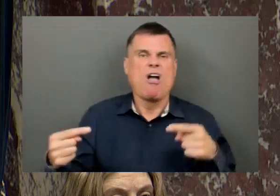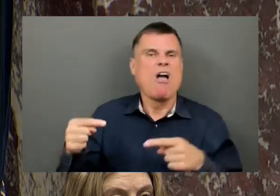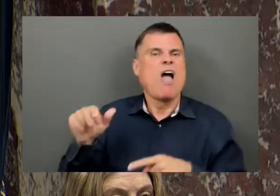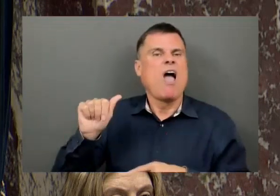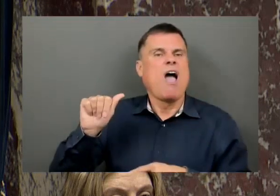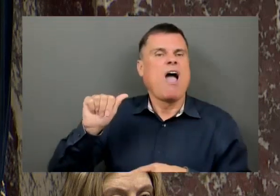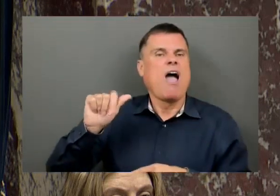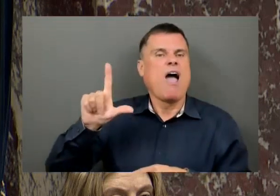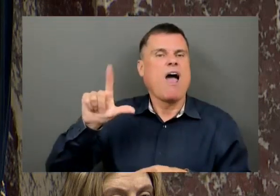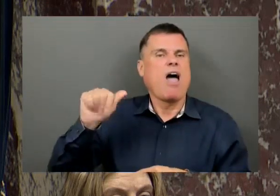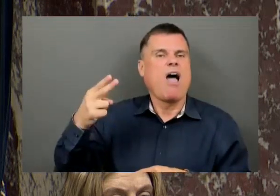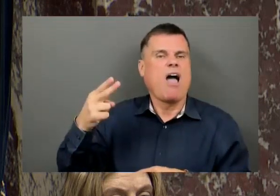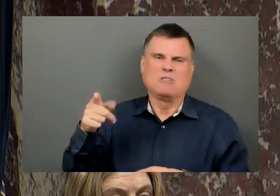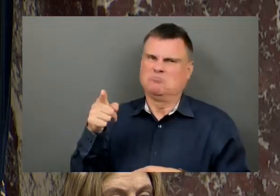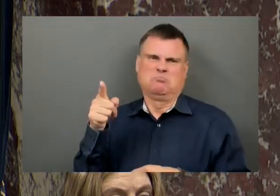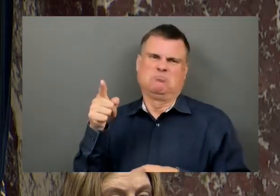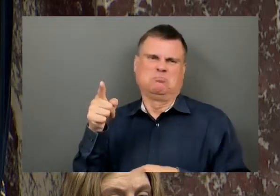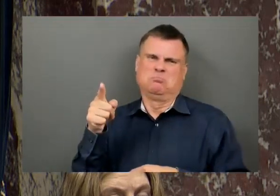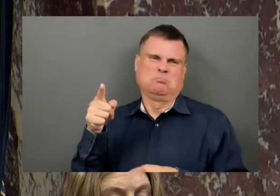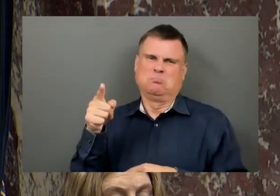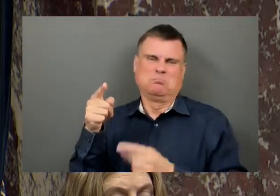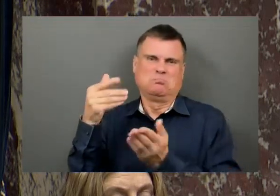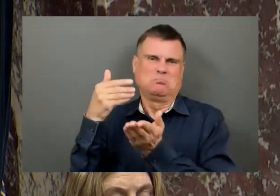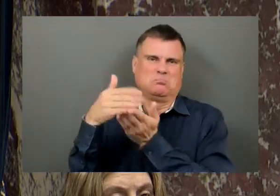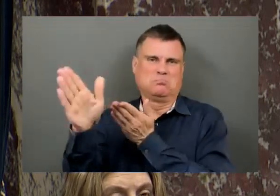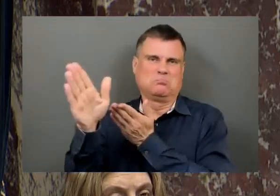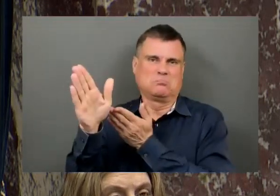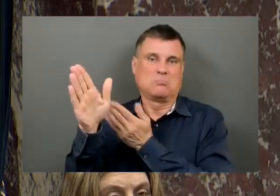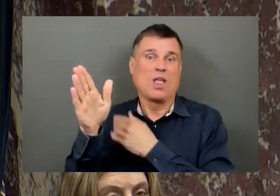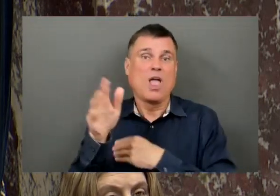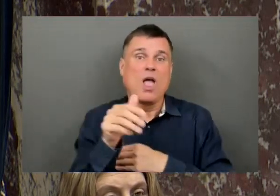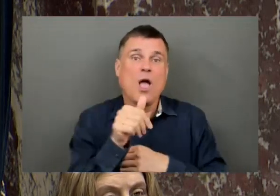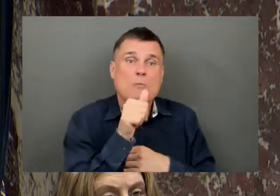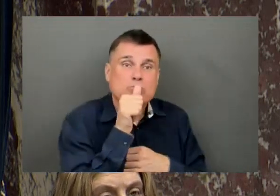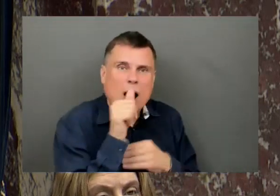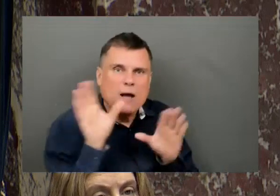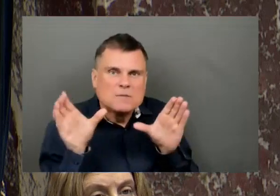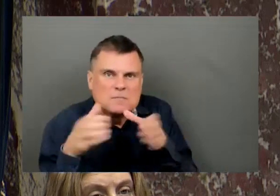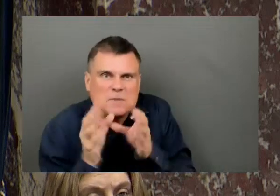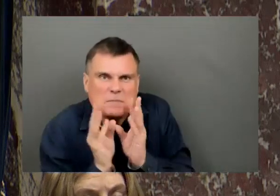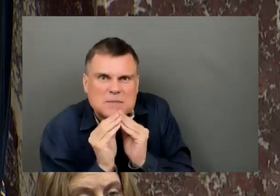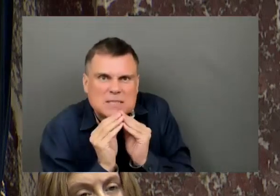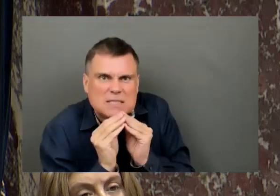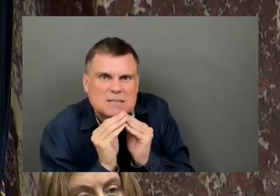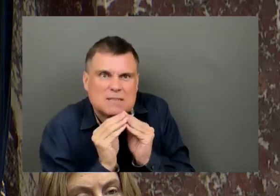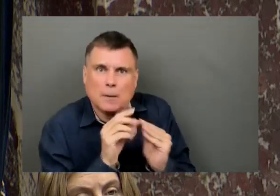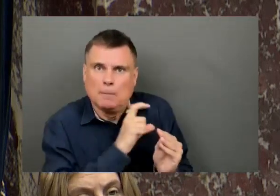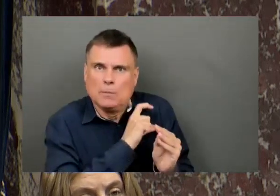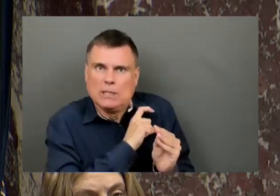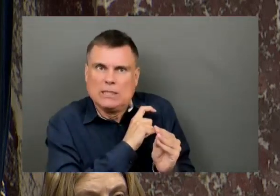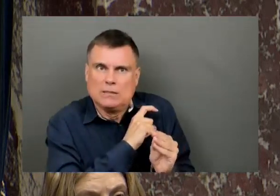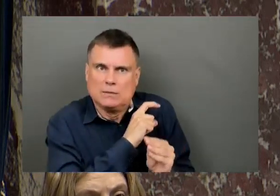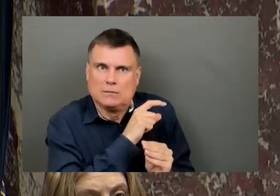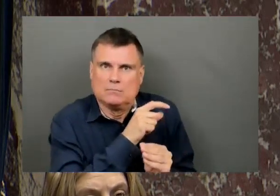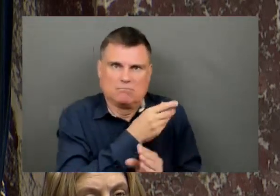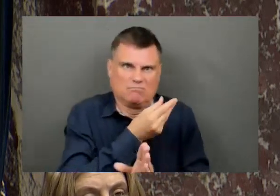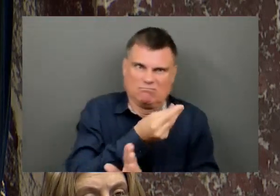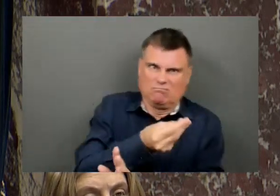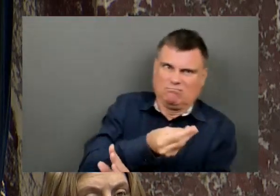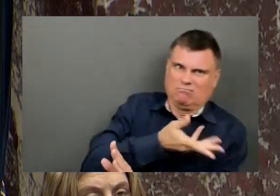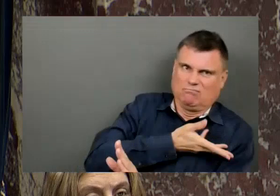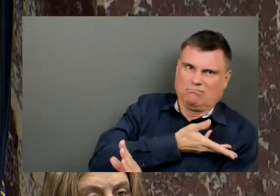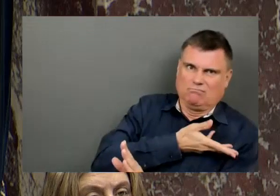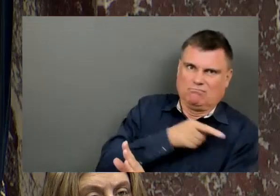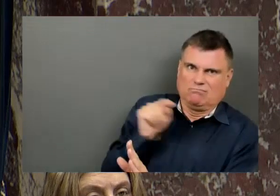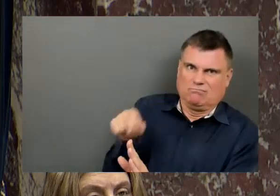In private meeting, the police have indicated that they are very reluctant to bring forward any charges because they feel they are